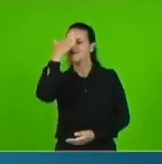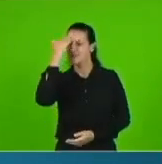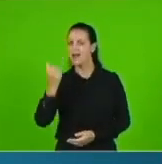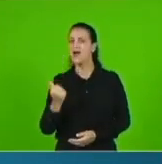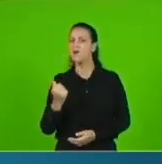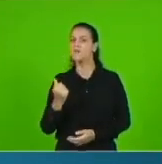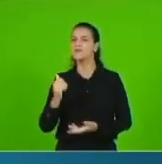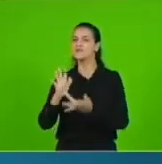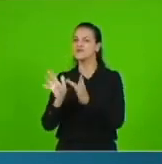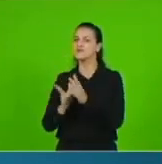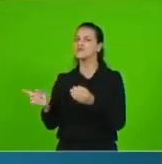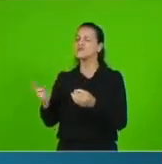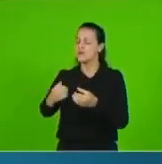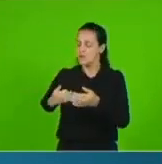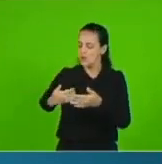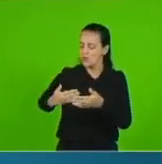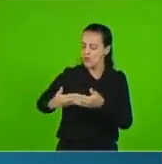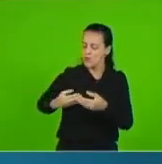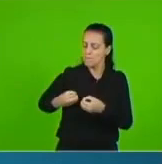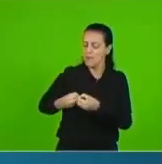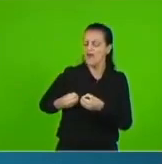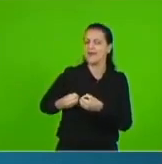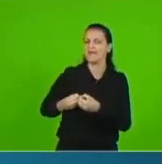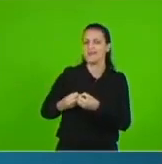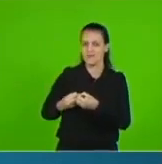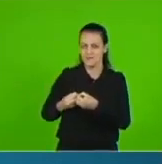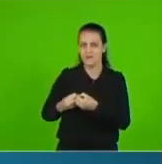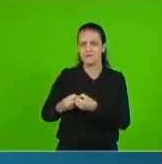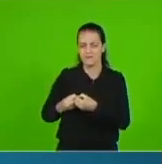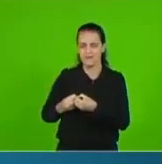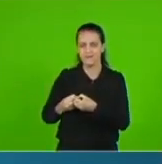near at the doors."